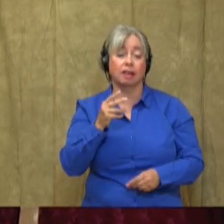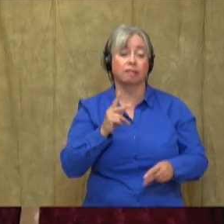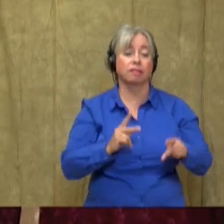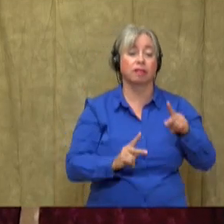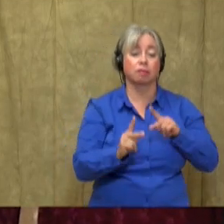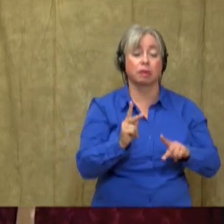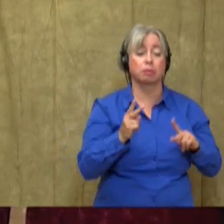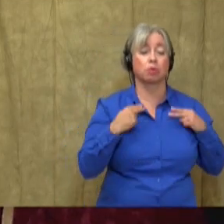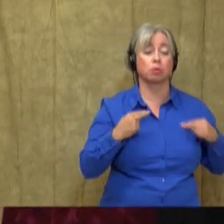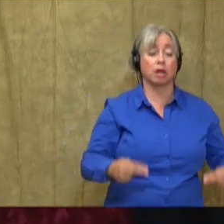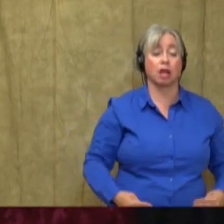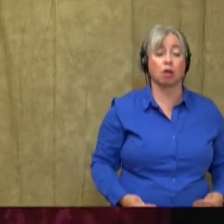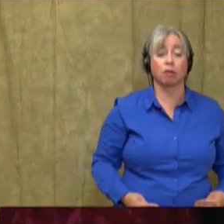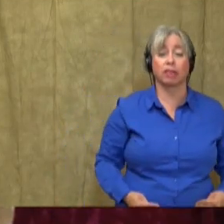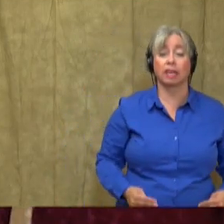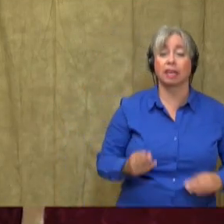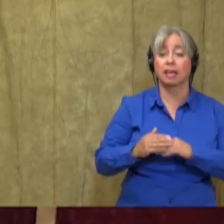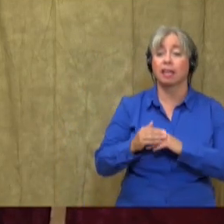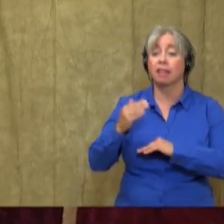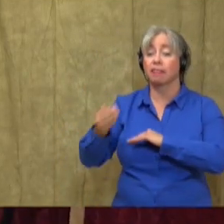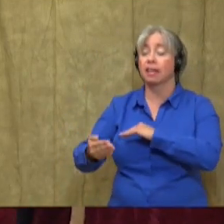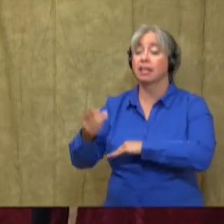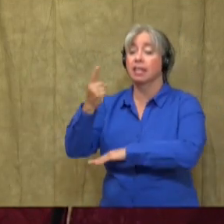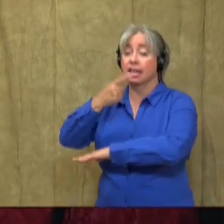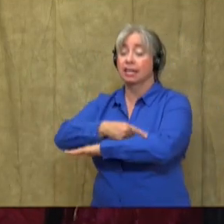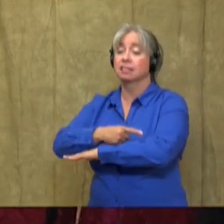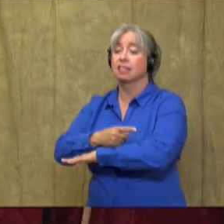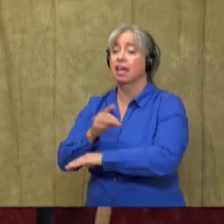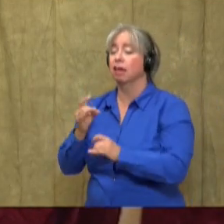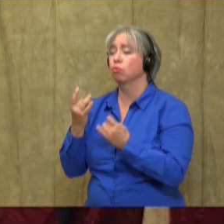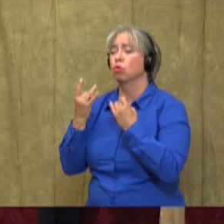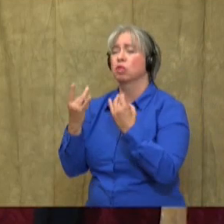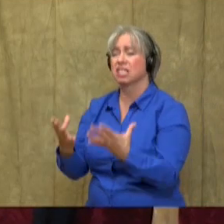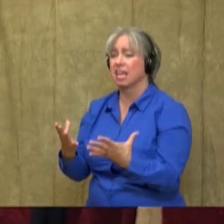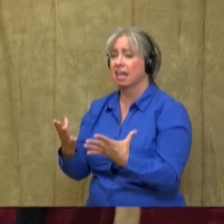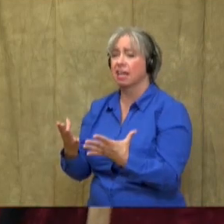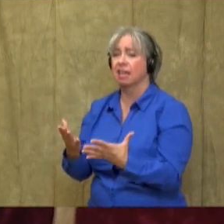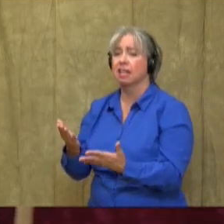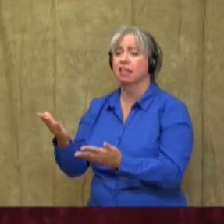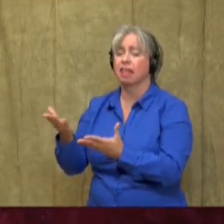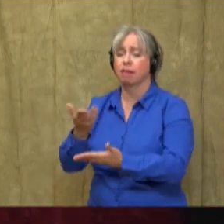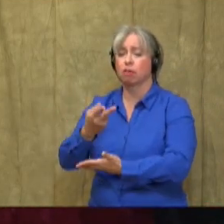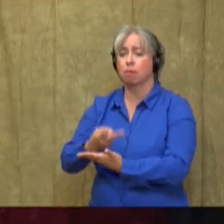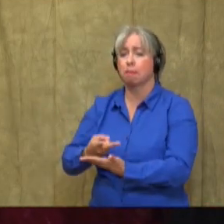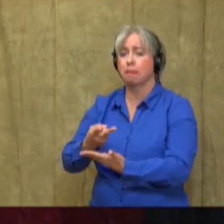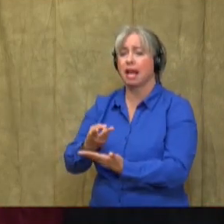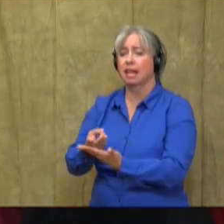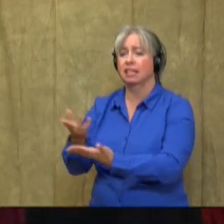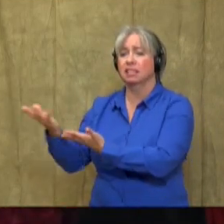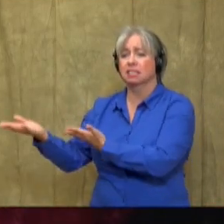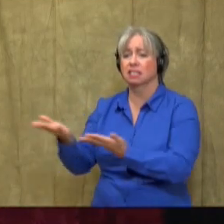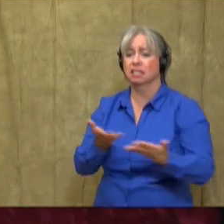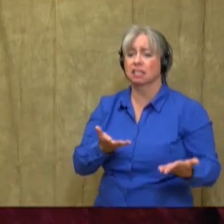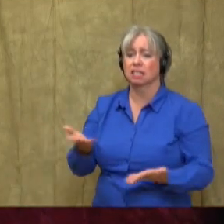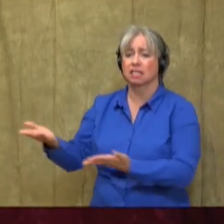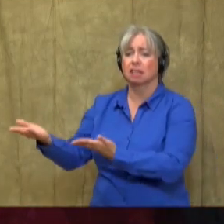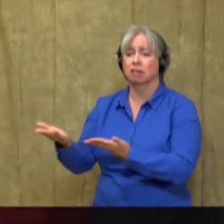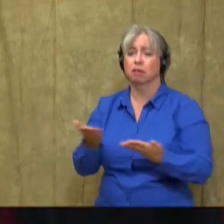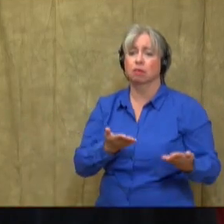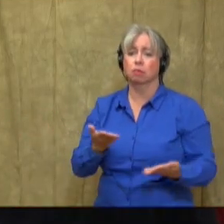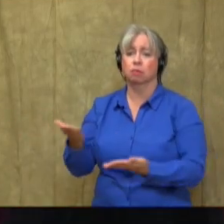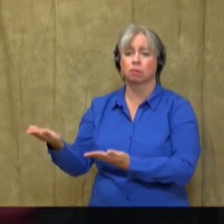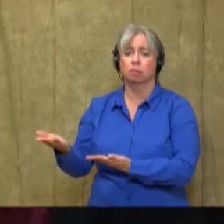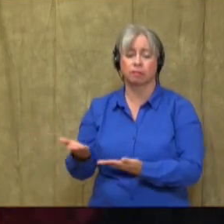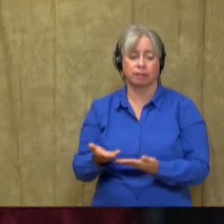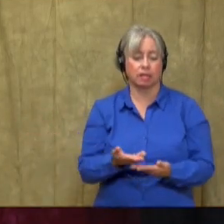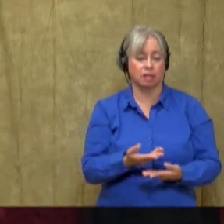be dead from the plague. And they were carrying people and putting them in mass graves because it was like a human lasagna. They would put a